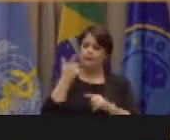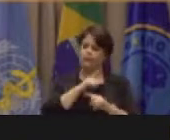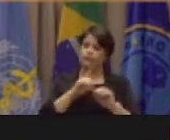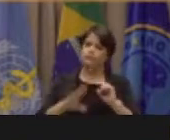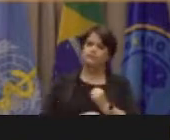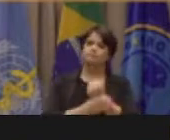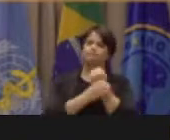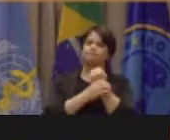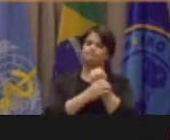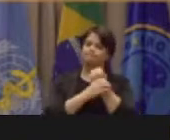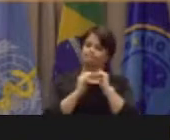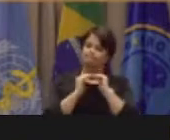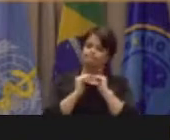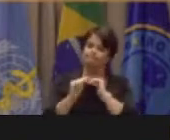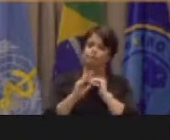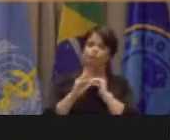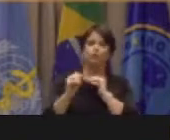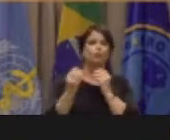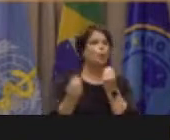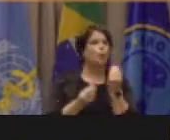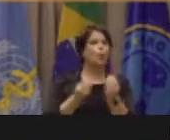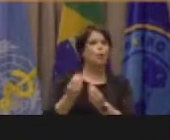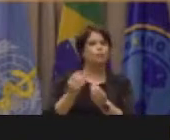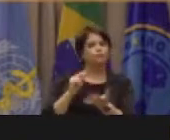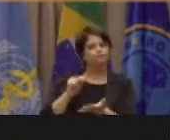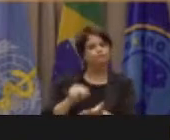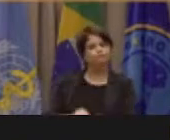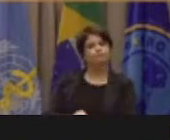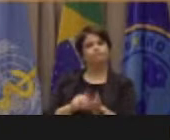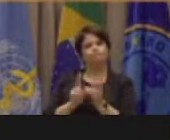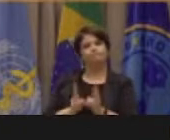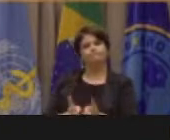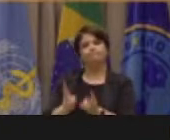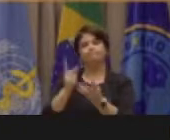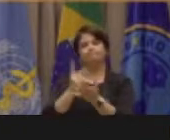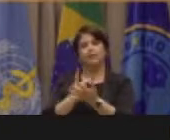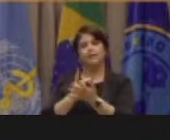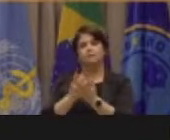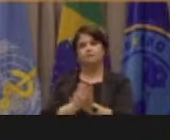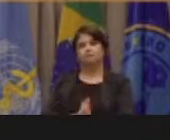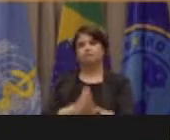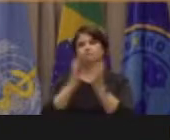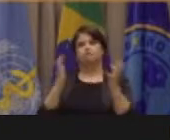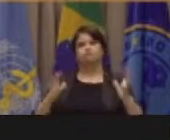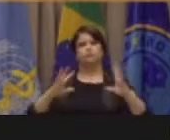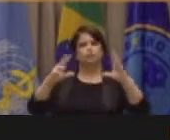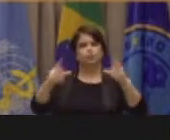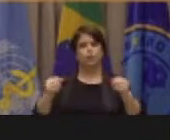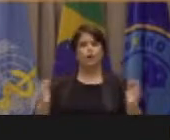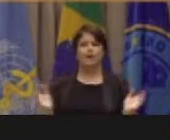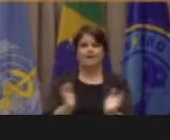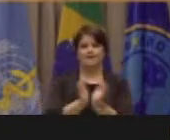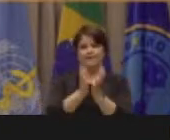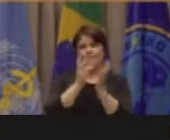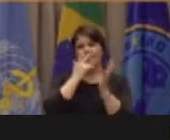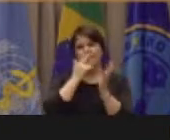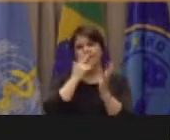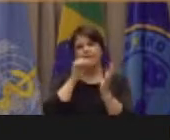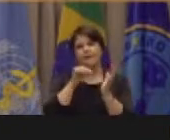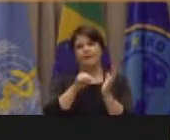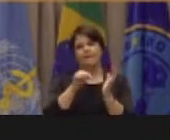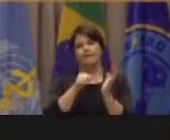is sustainability, how to keep it, this huge thing,